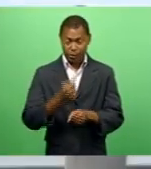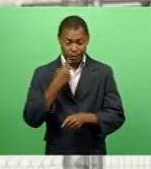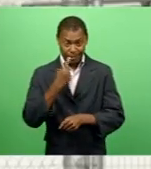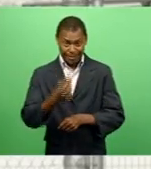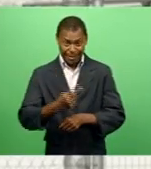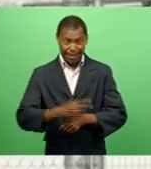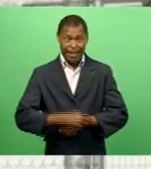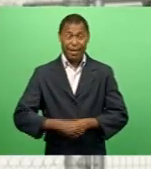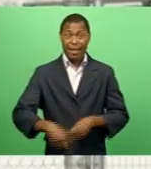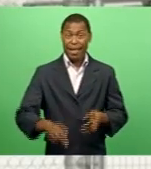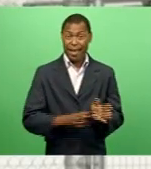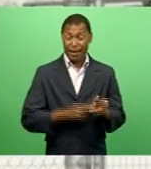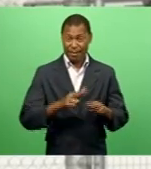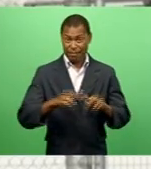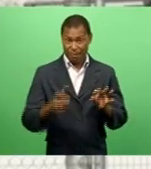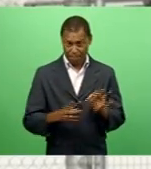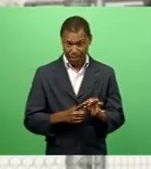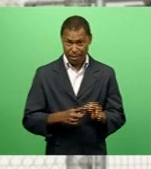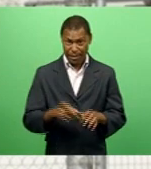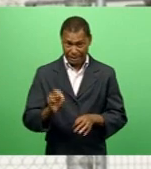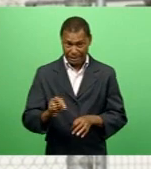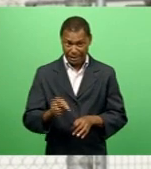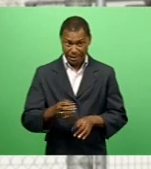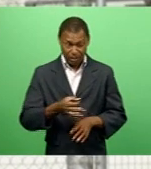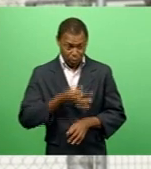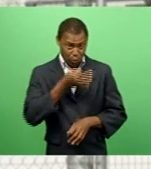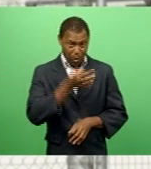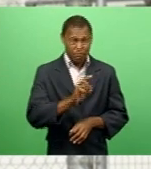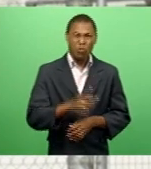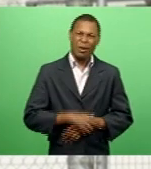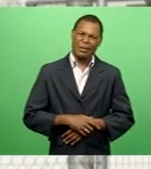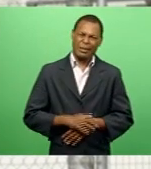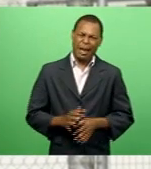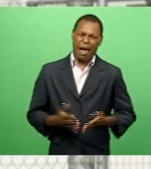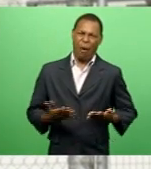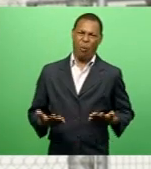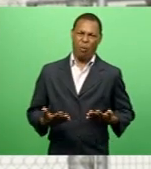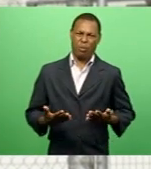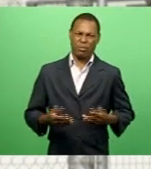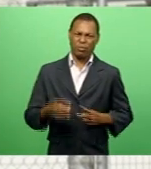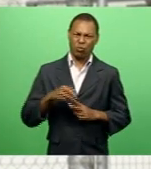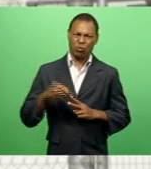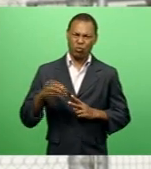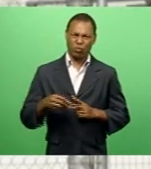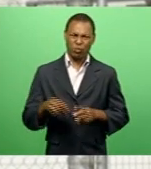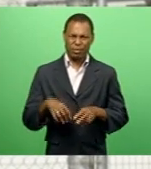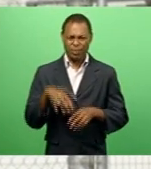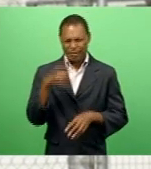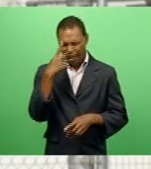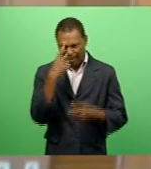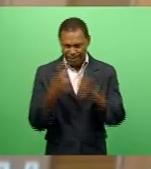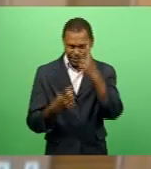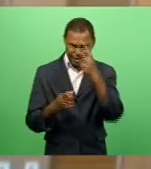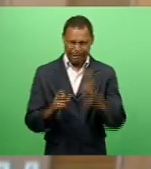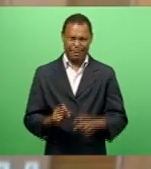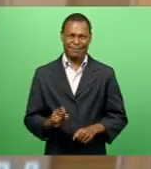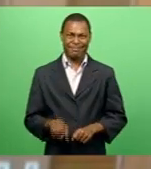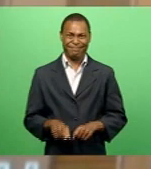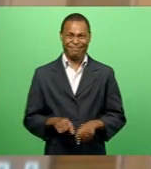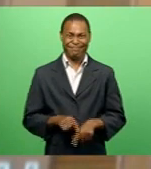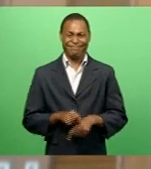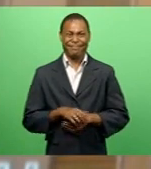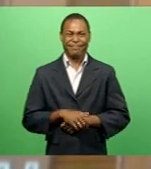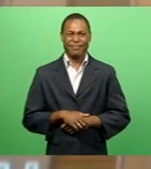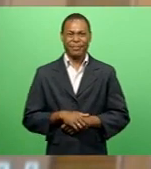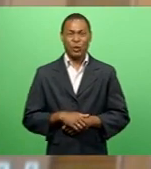submission, experts drafting the next budget will look at the merits of it. Everybody is entitled to make their submissions to